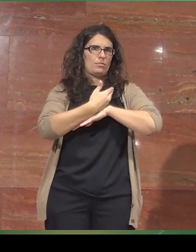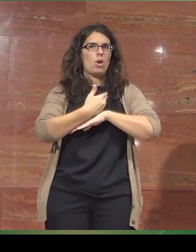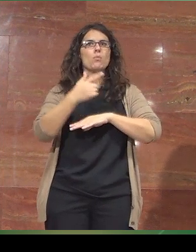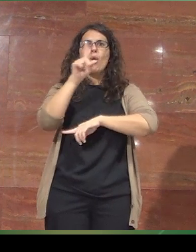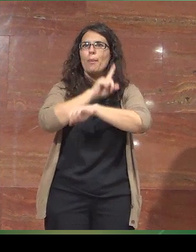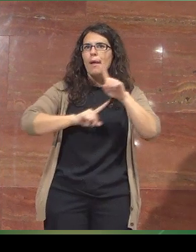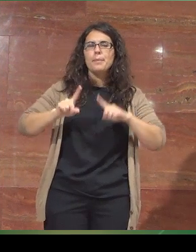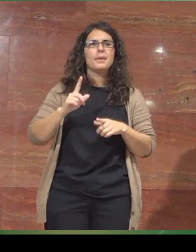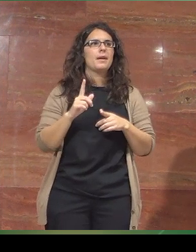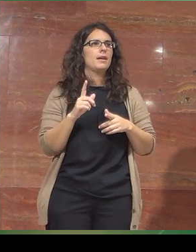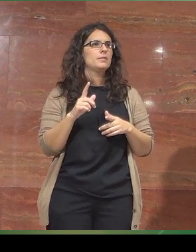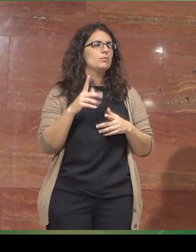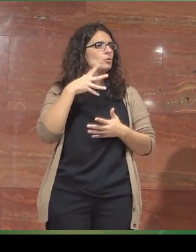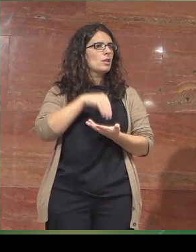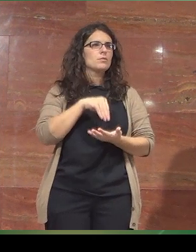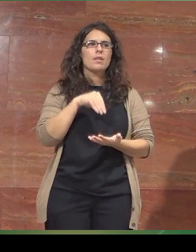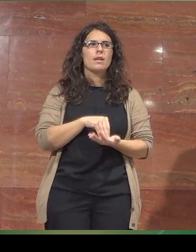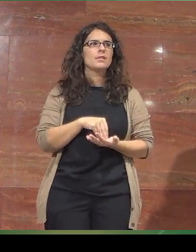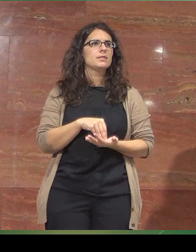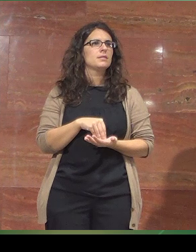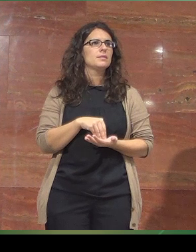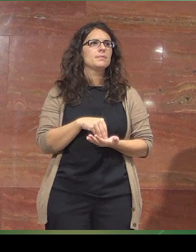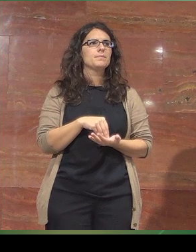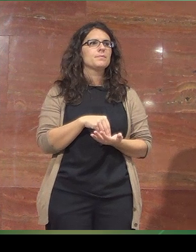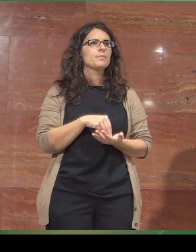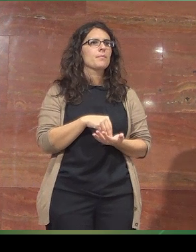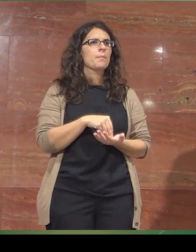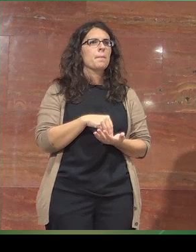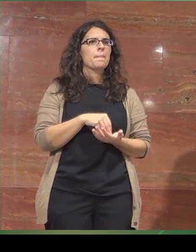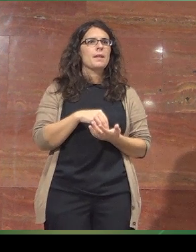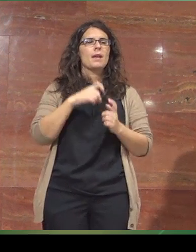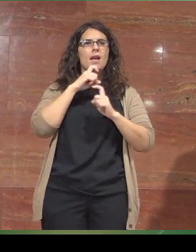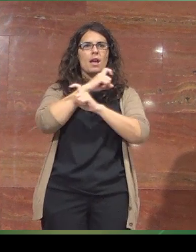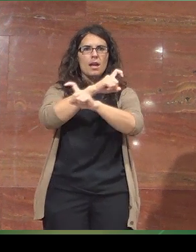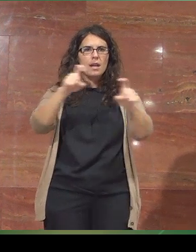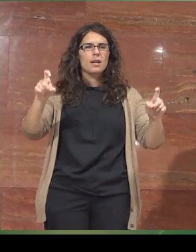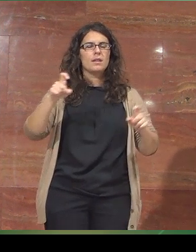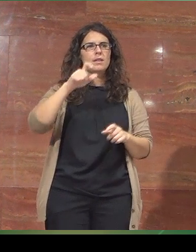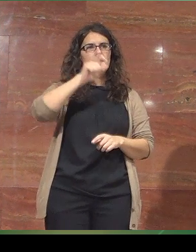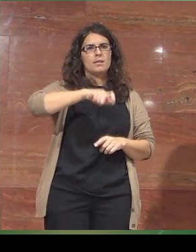what's happening. And again, that increases levels of stress and anxiety.